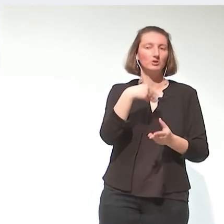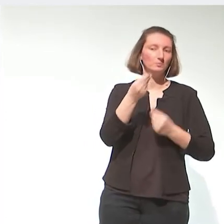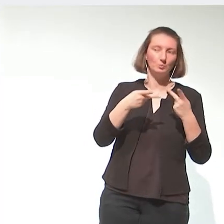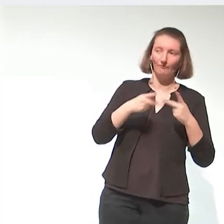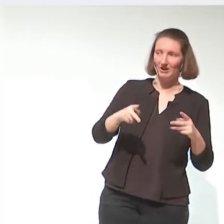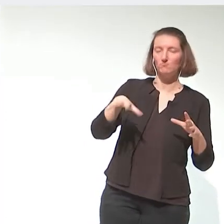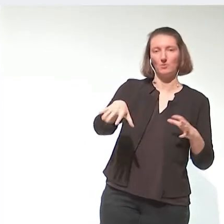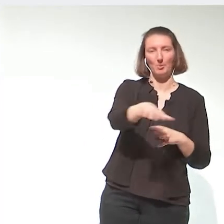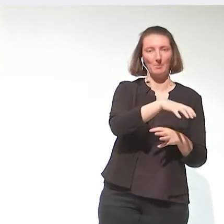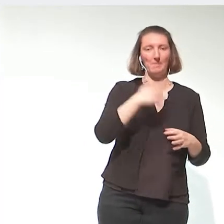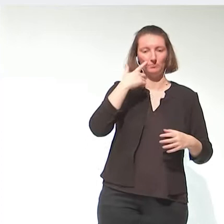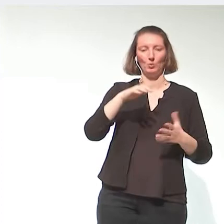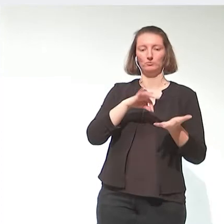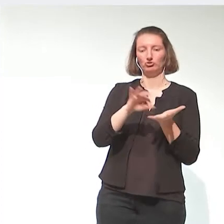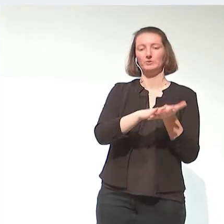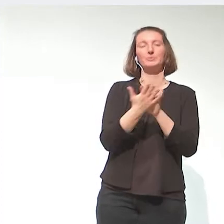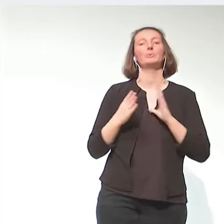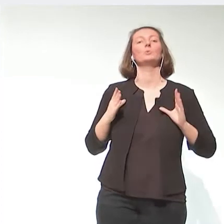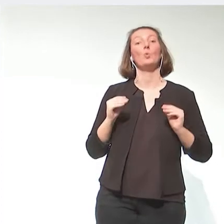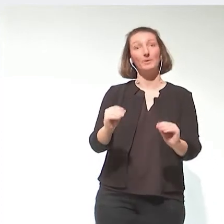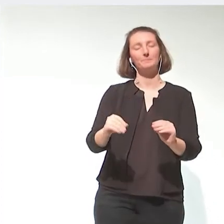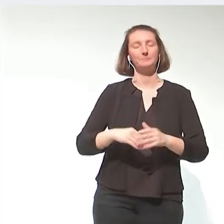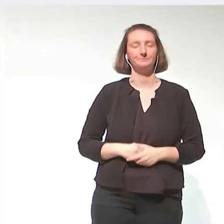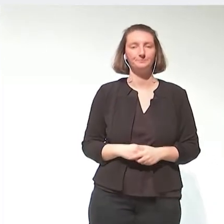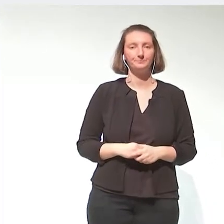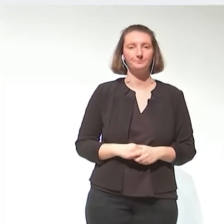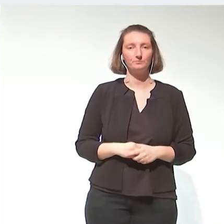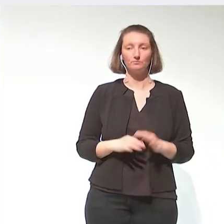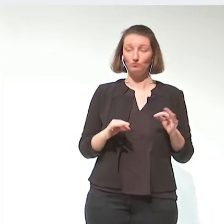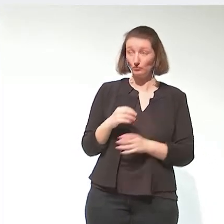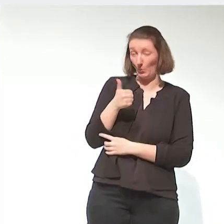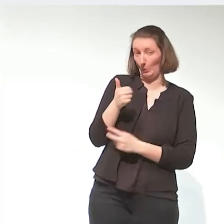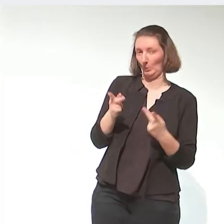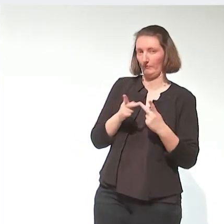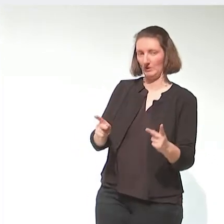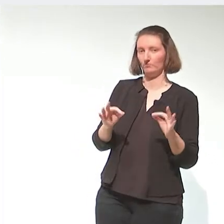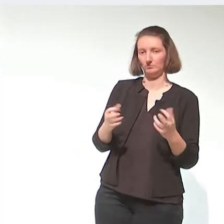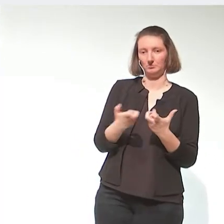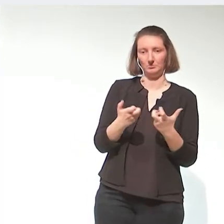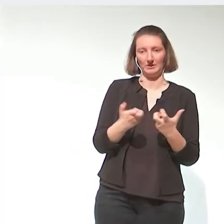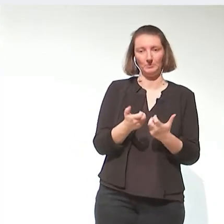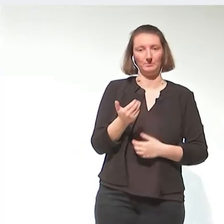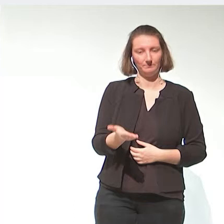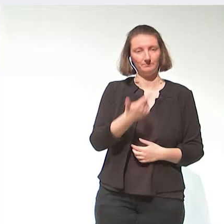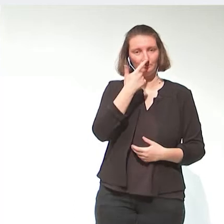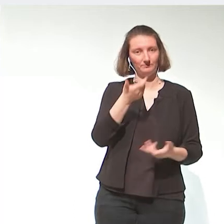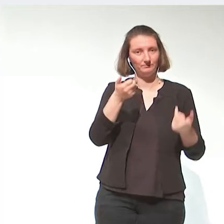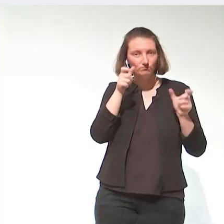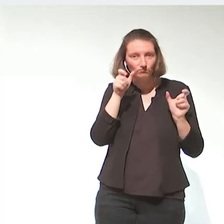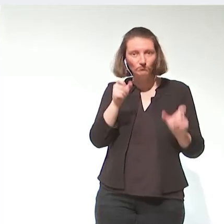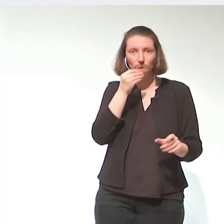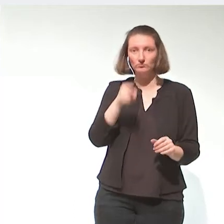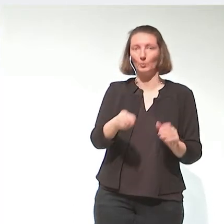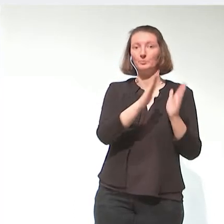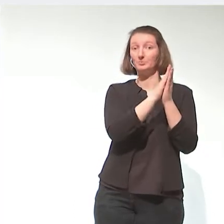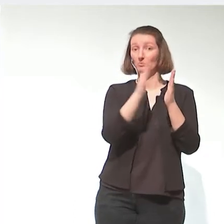strategy. And one of the projects we actually awarded was one of the local councils is making sure that its local library also has materials whereby, for example,